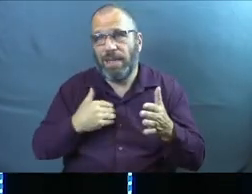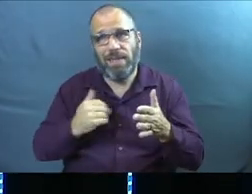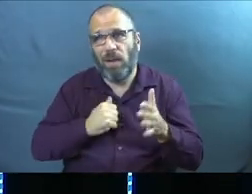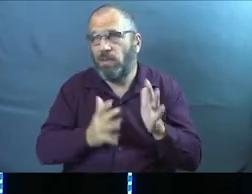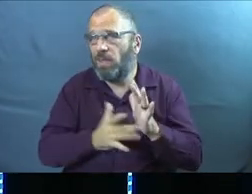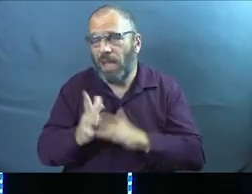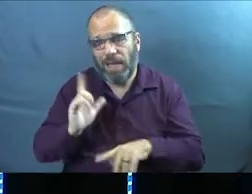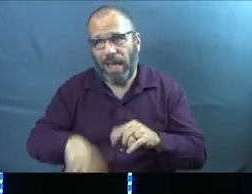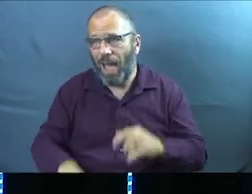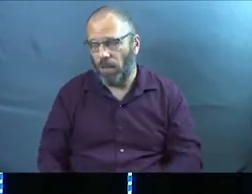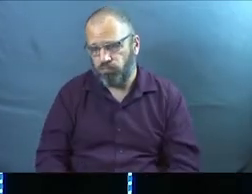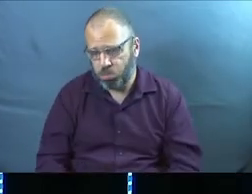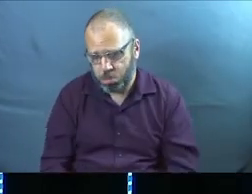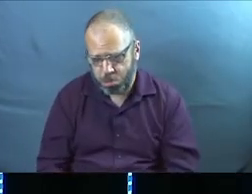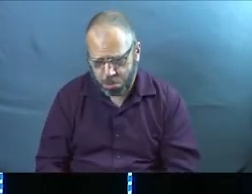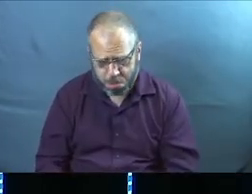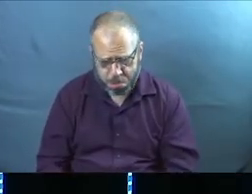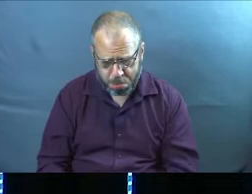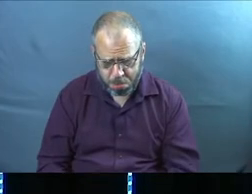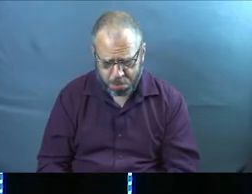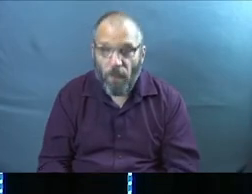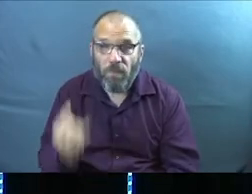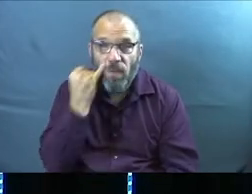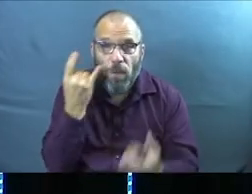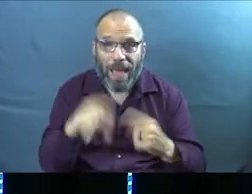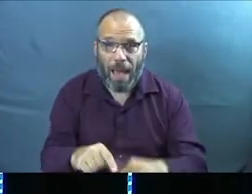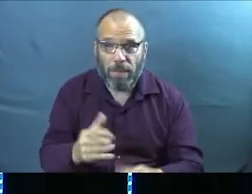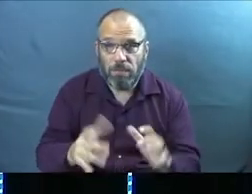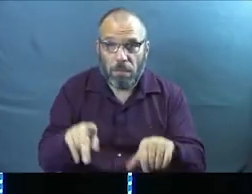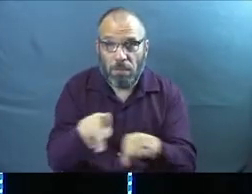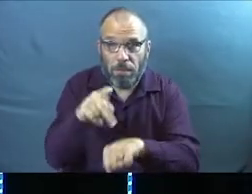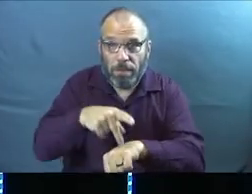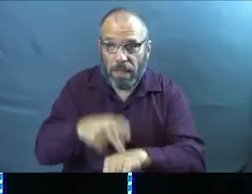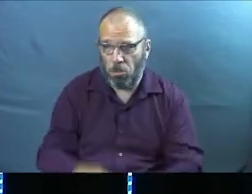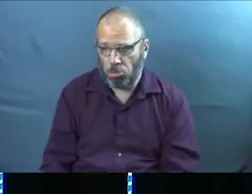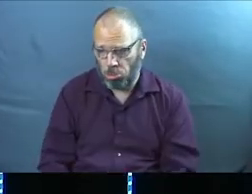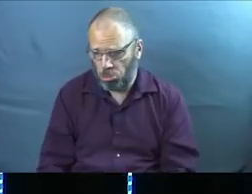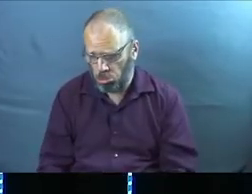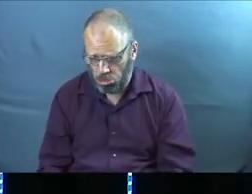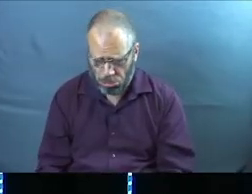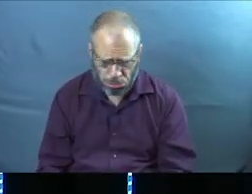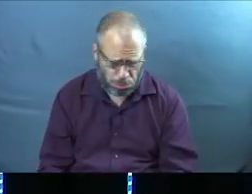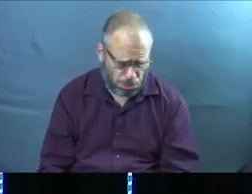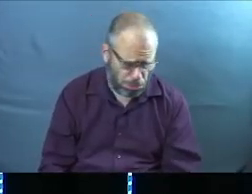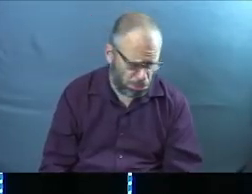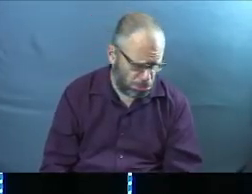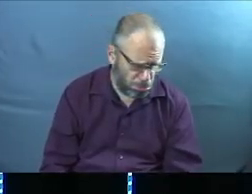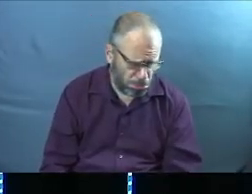what I've done? What if that happened? Because it could have.